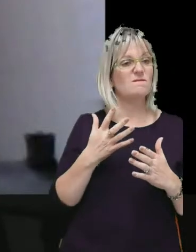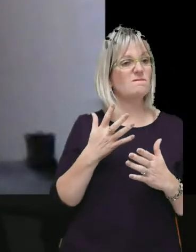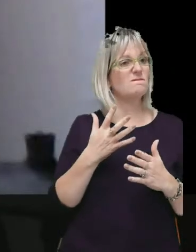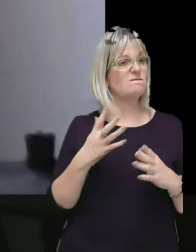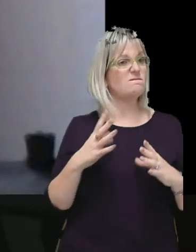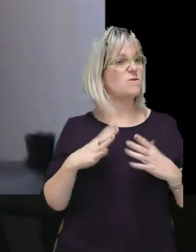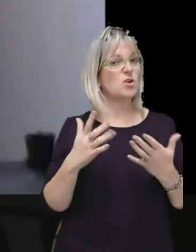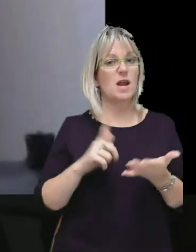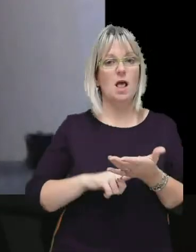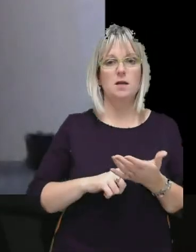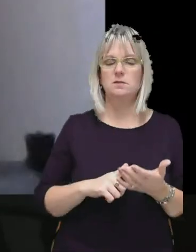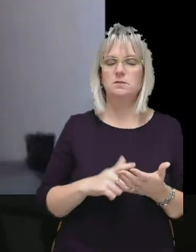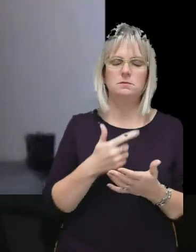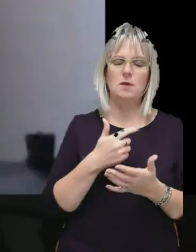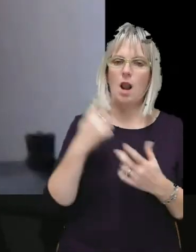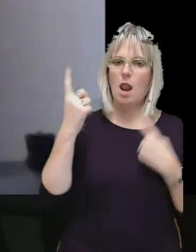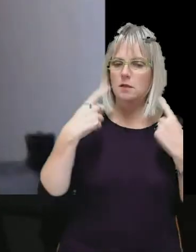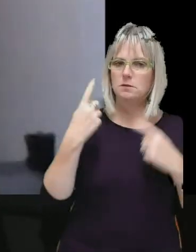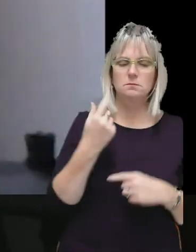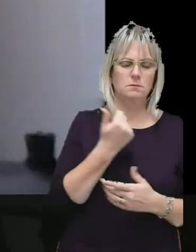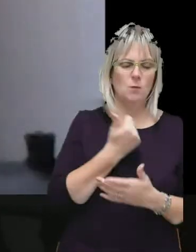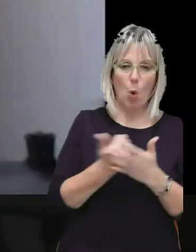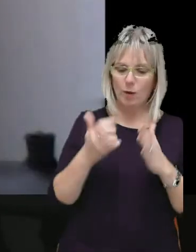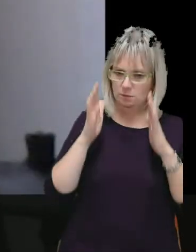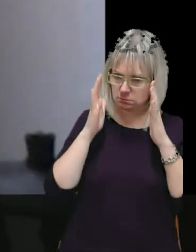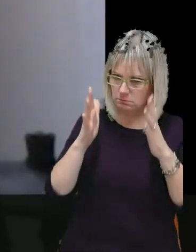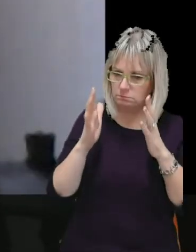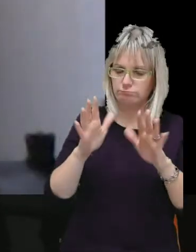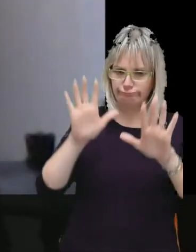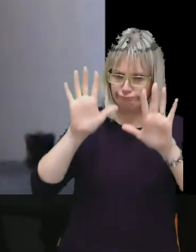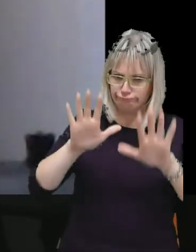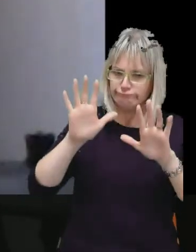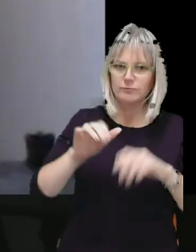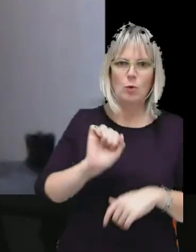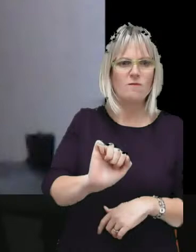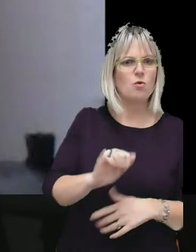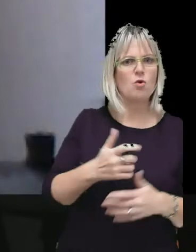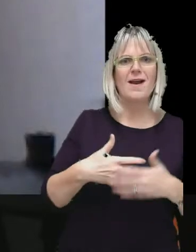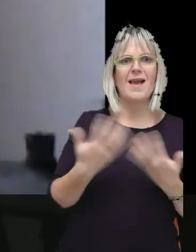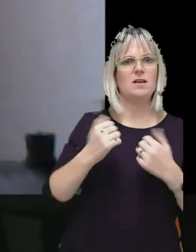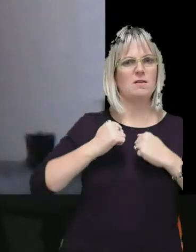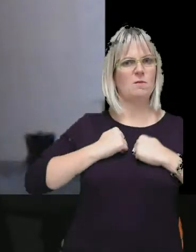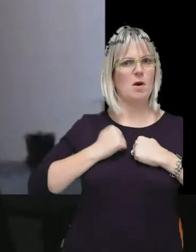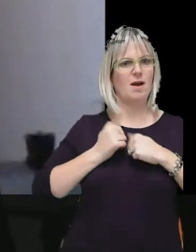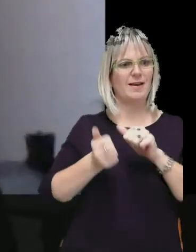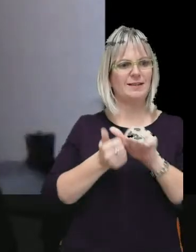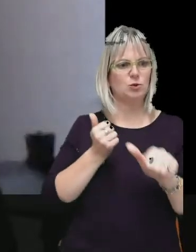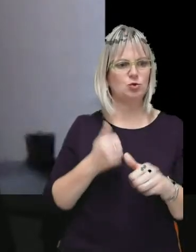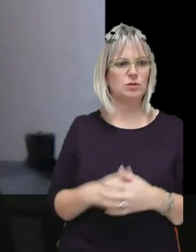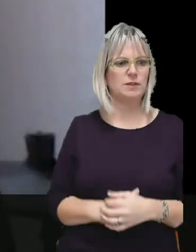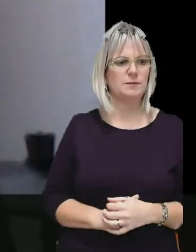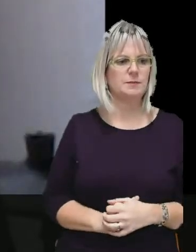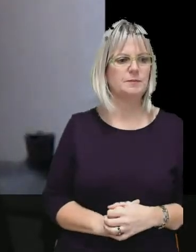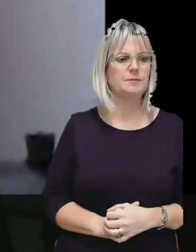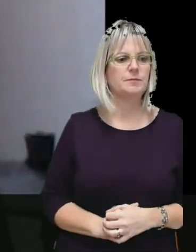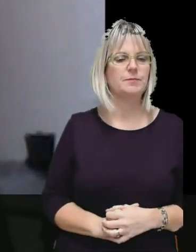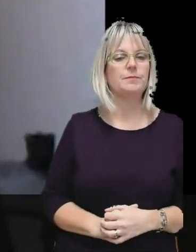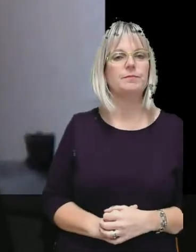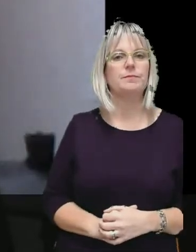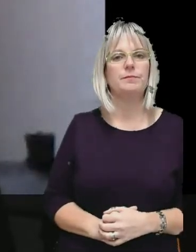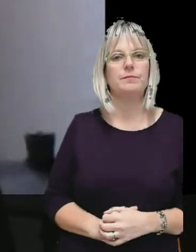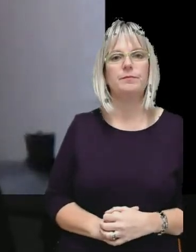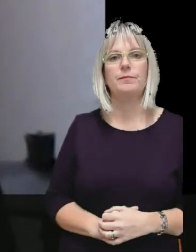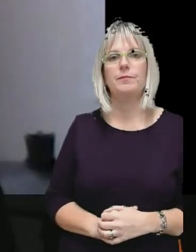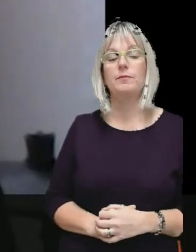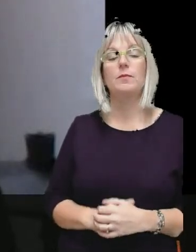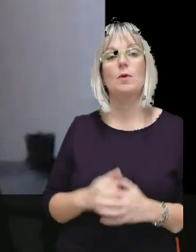and culture, and thanks to the very skilled live events workers, this city and UK in general has benefited from an